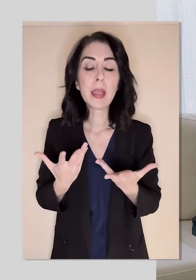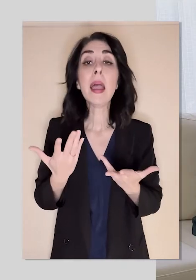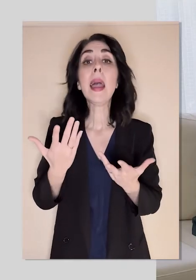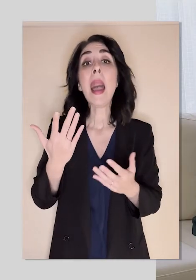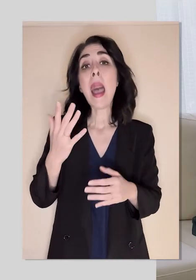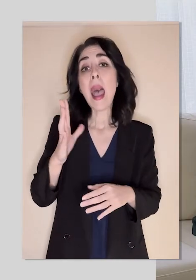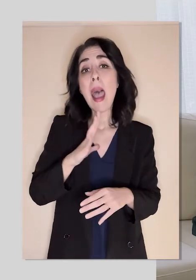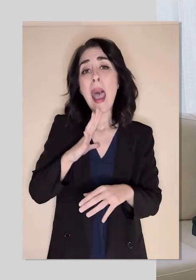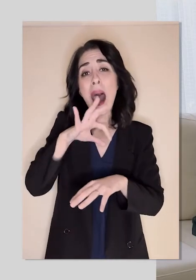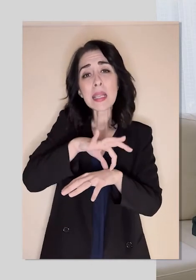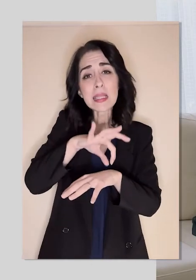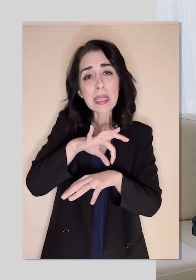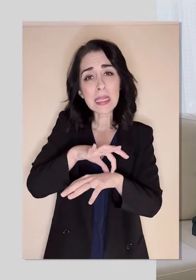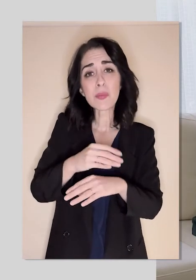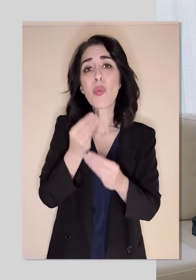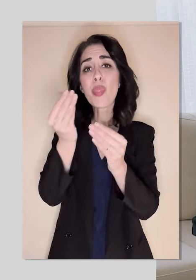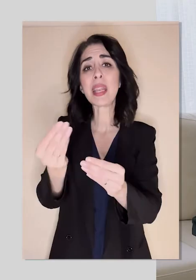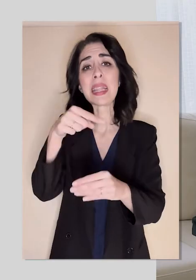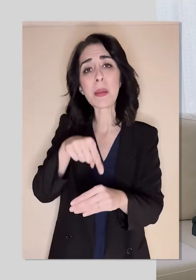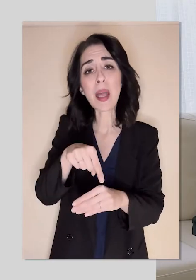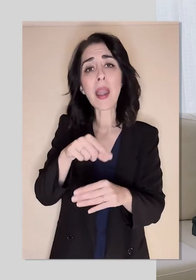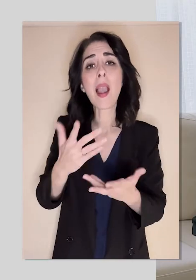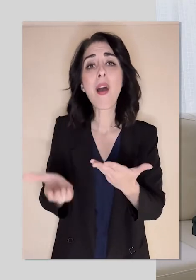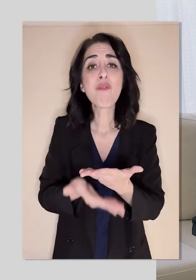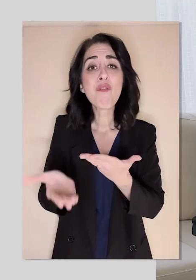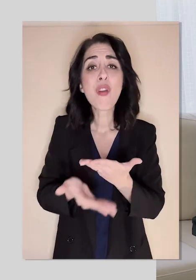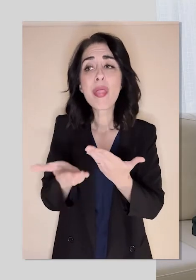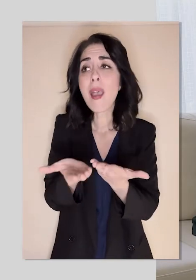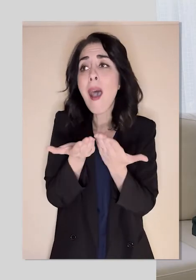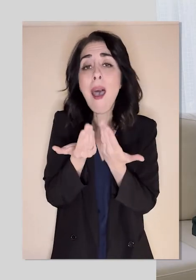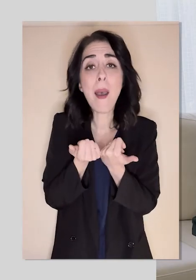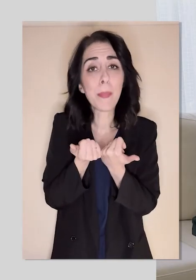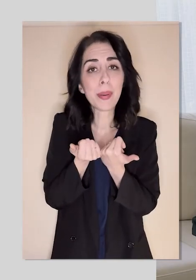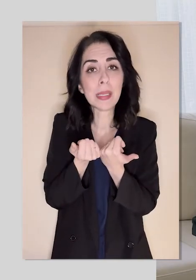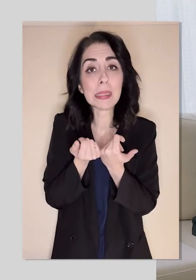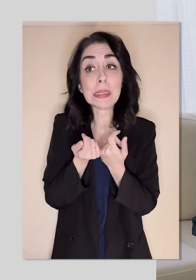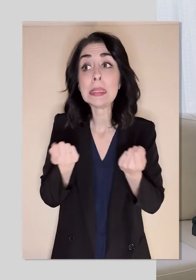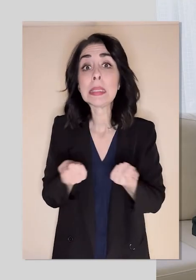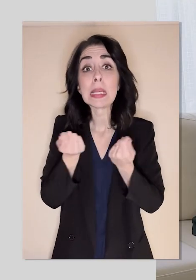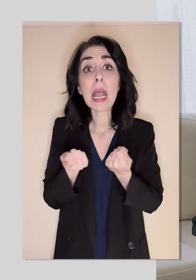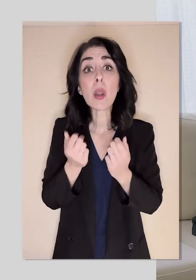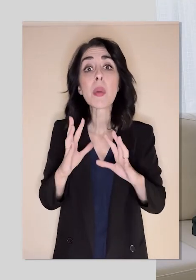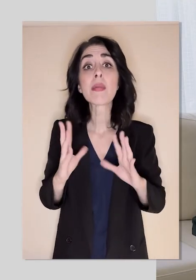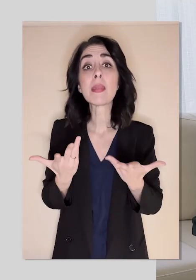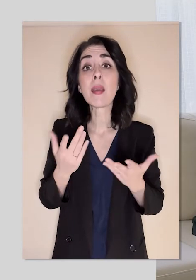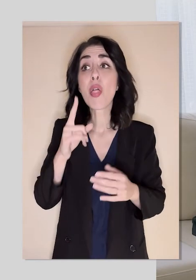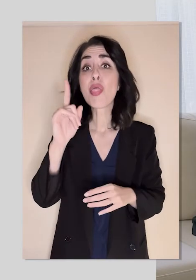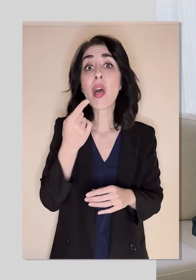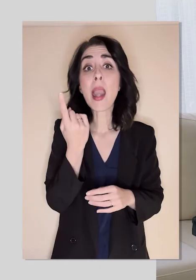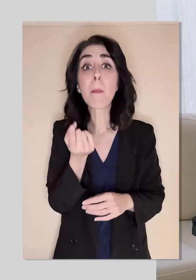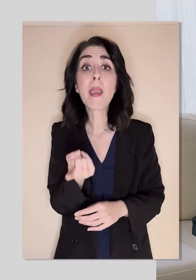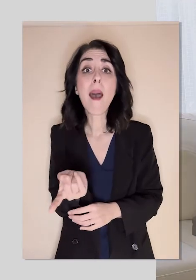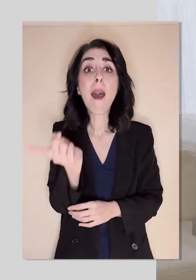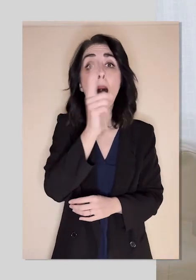well? What would be the strategy when a patient gets insufficient relief when using a